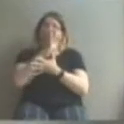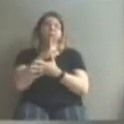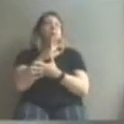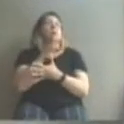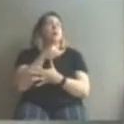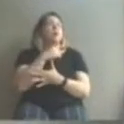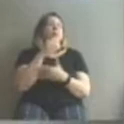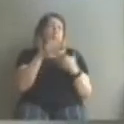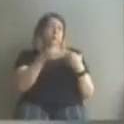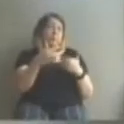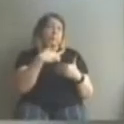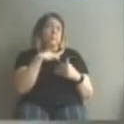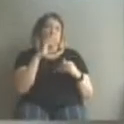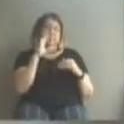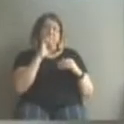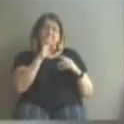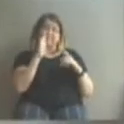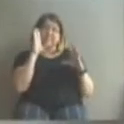paying attention to is